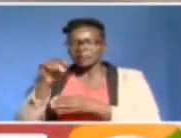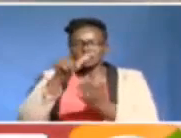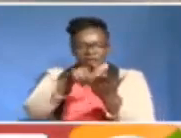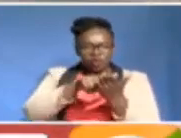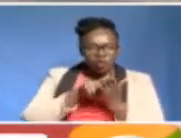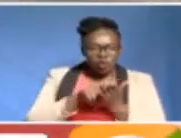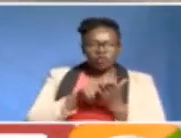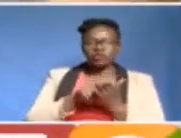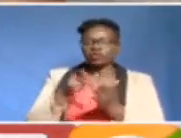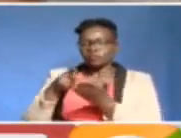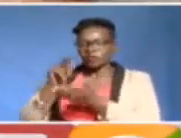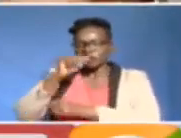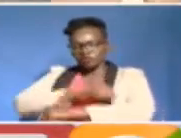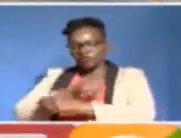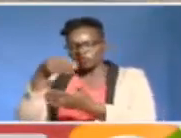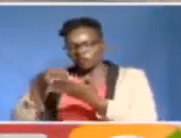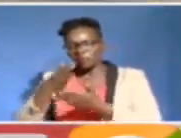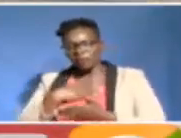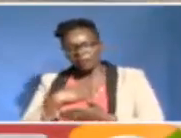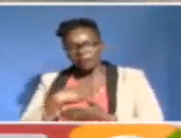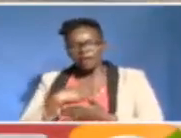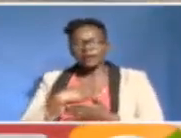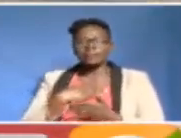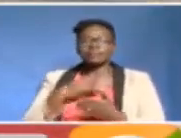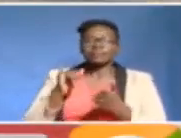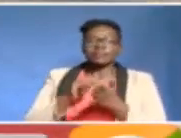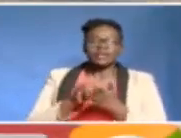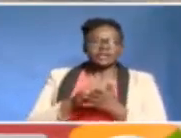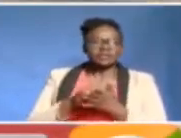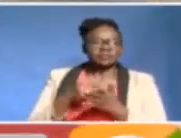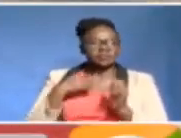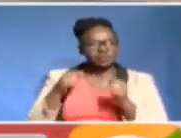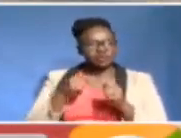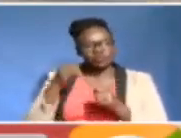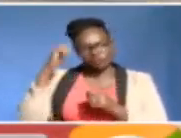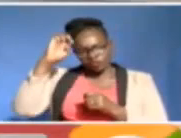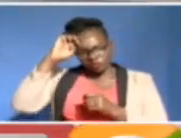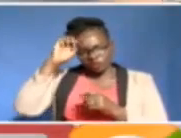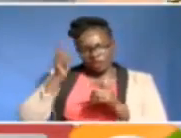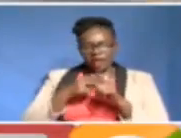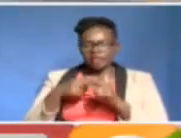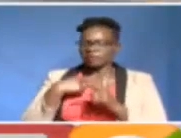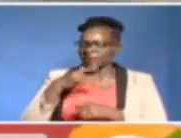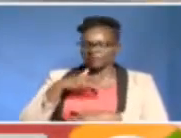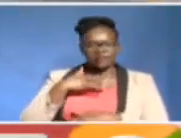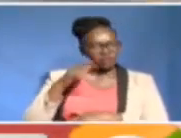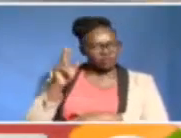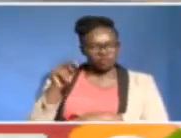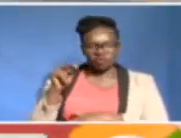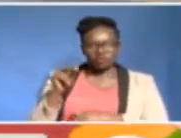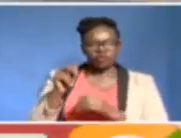make sure this girl can talk the English she talks today. And I was like, no. So if my friends keep